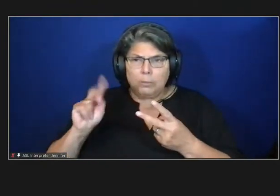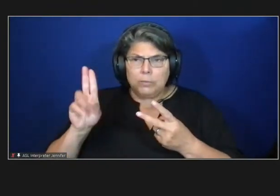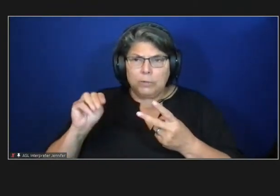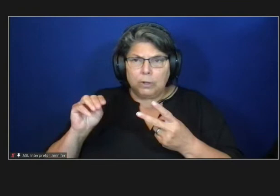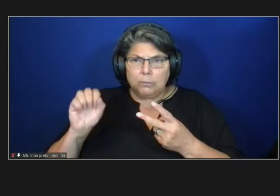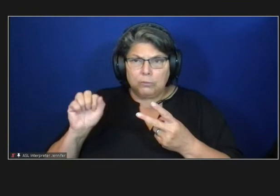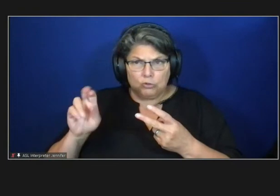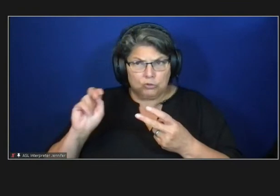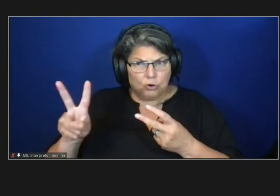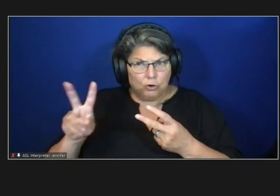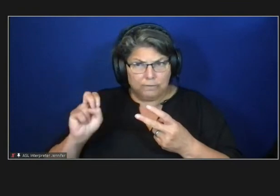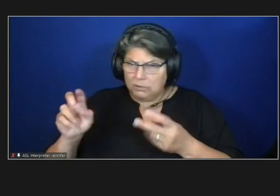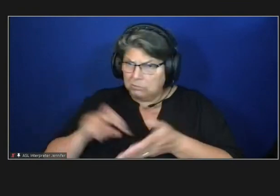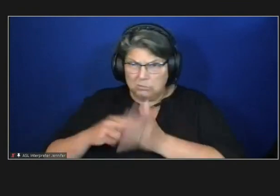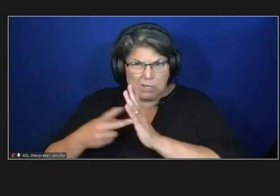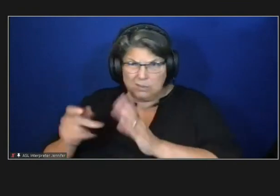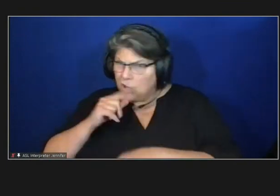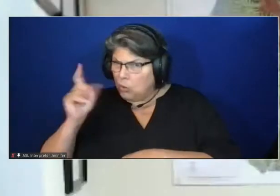that?